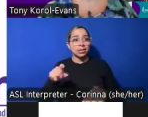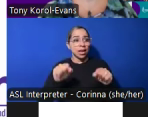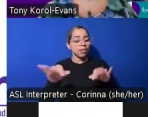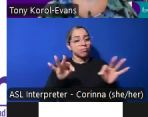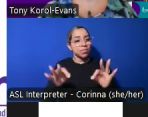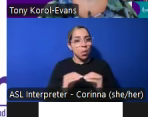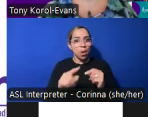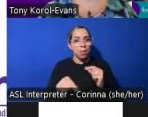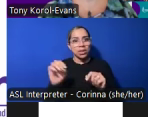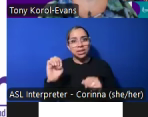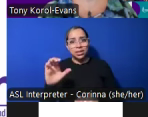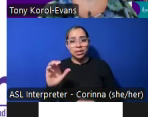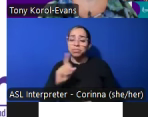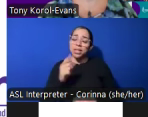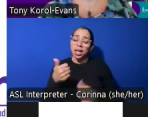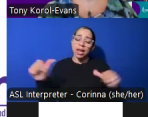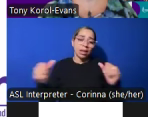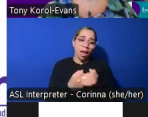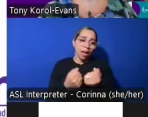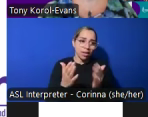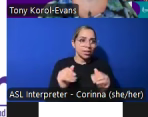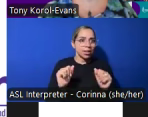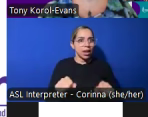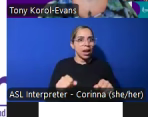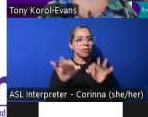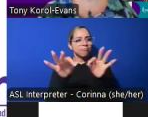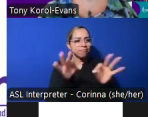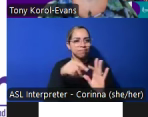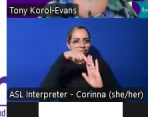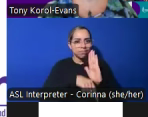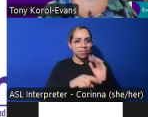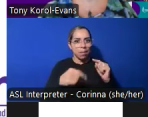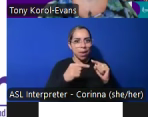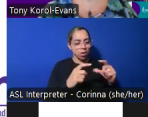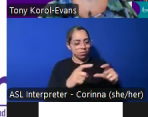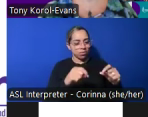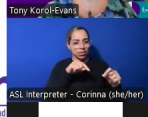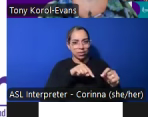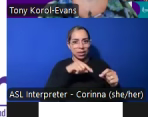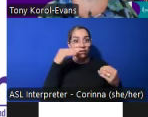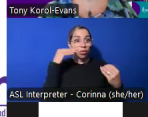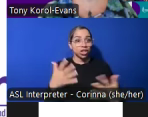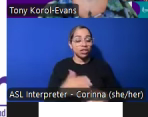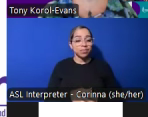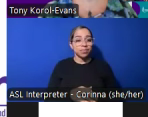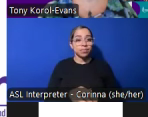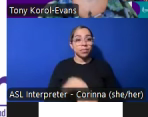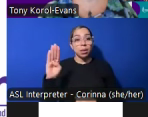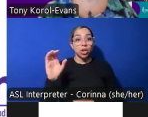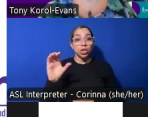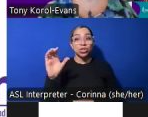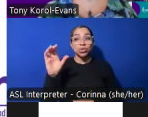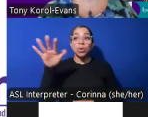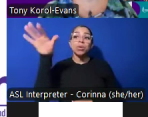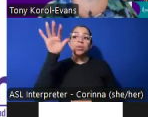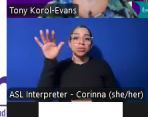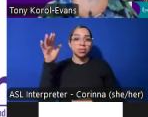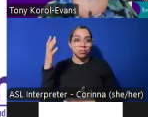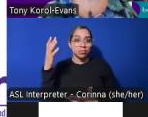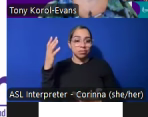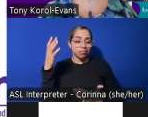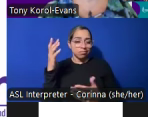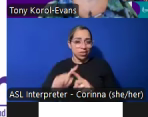also talk with you about some of the things on the card in more depth. Methods of birth control out there that in the future your partner doesn't